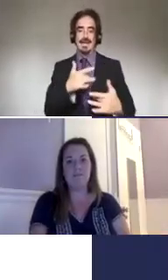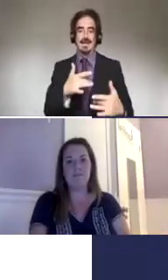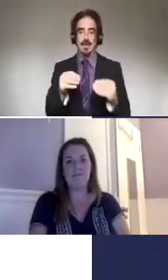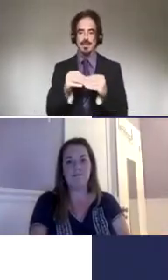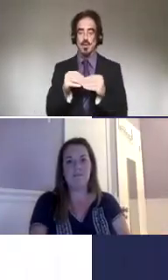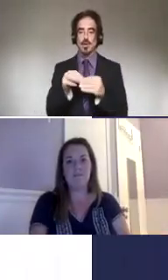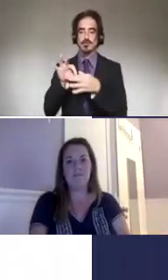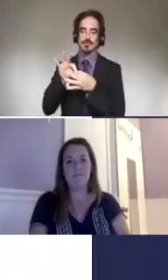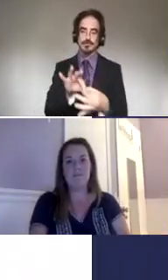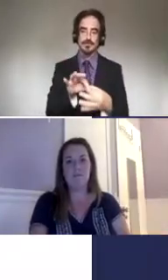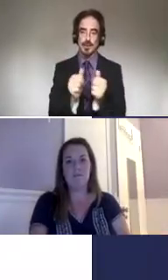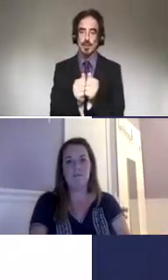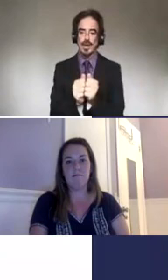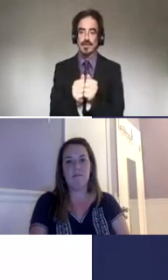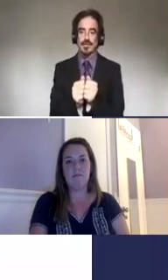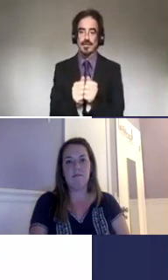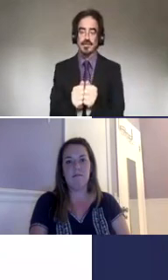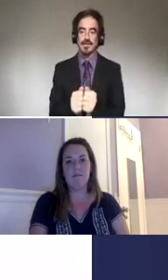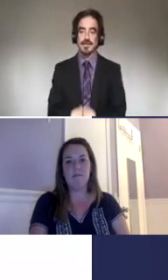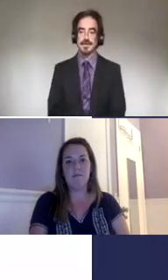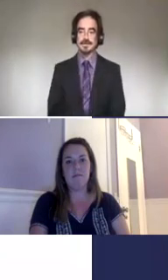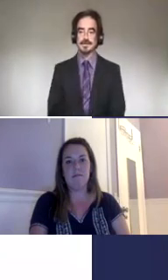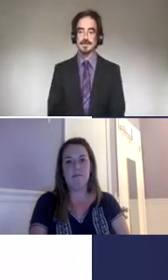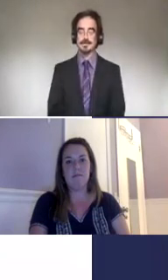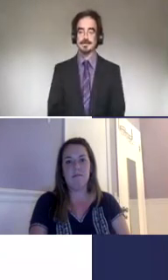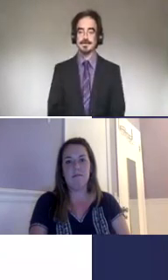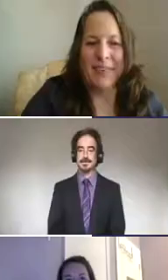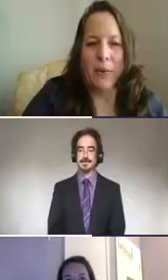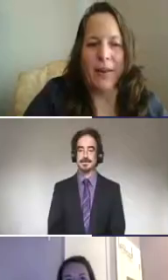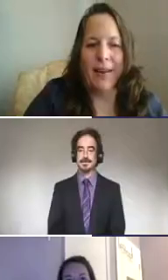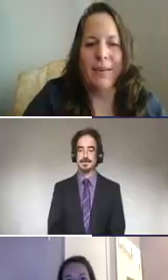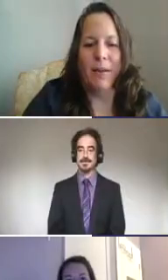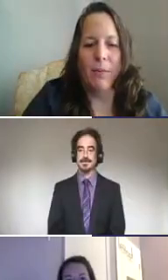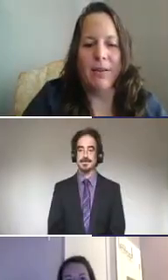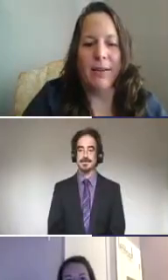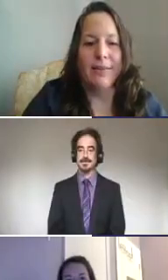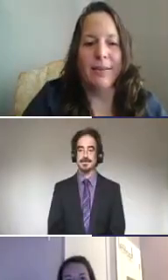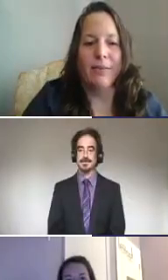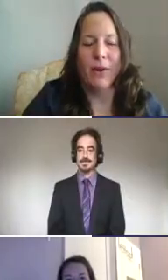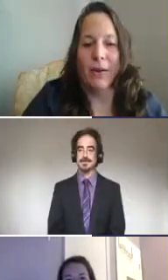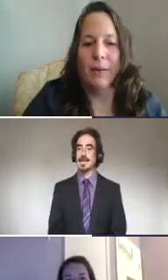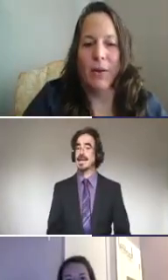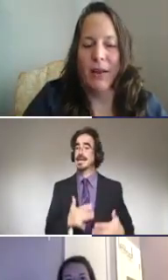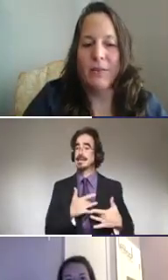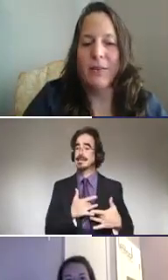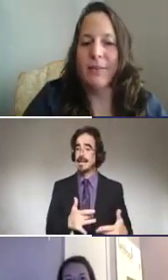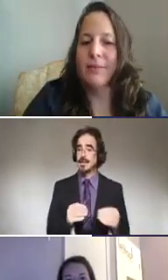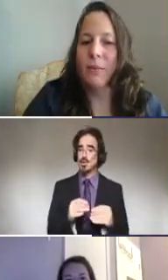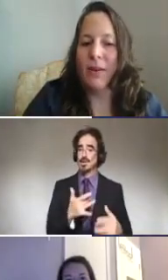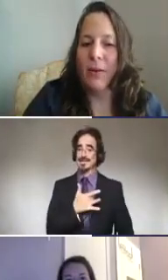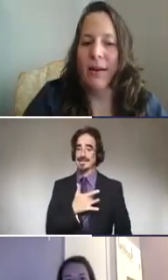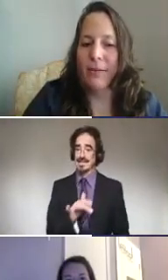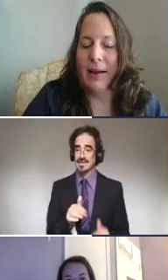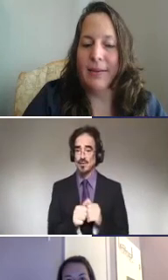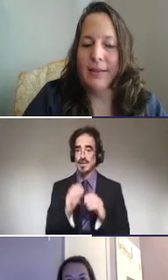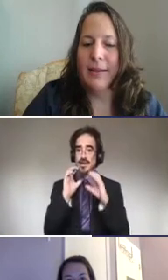the, I'm sorry. So we tend to be more sensitive regarding communication skills